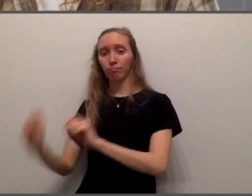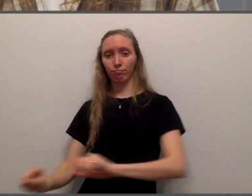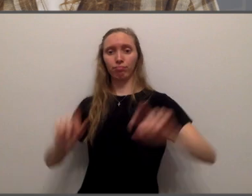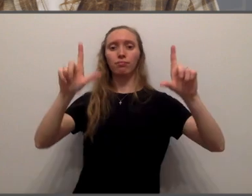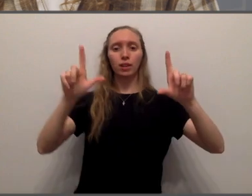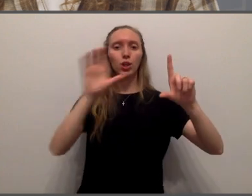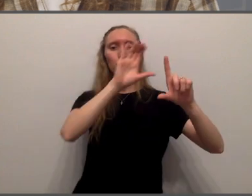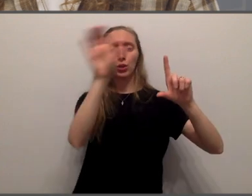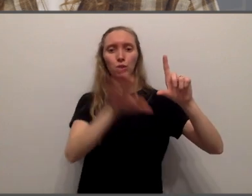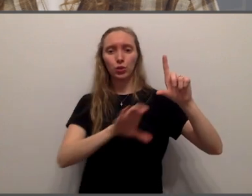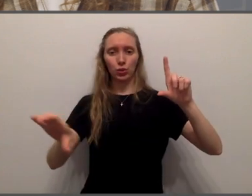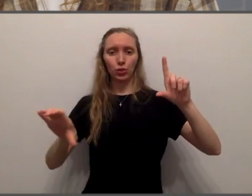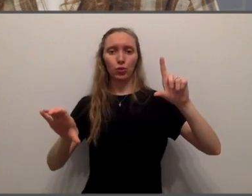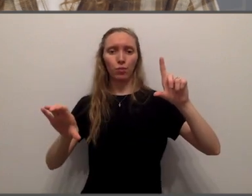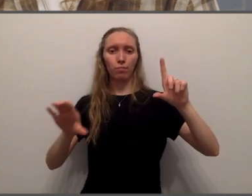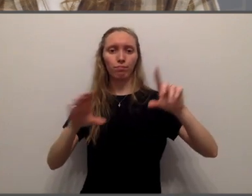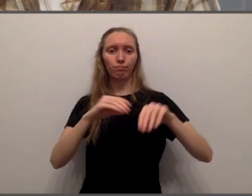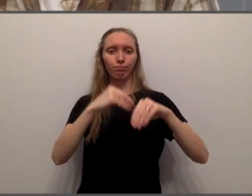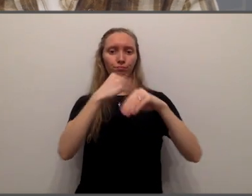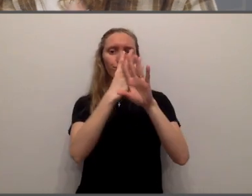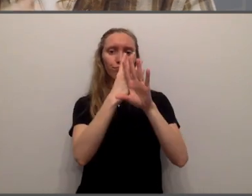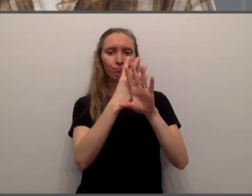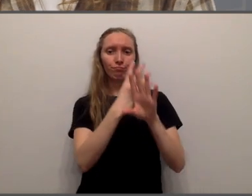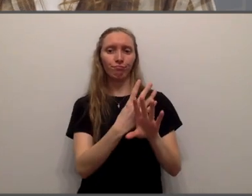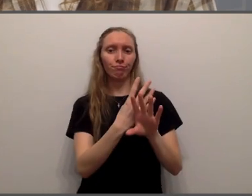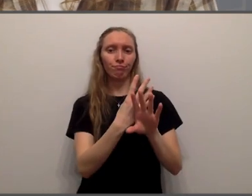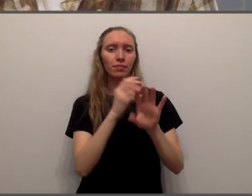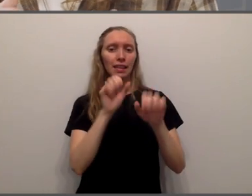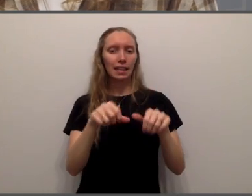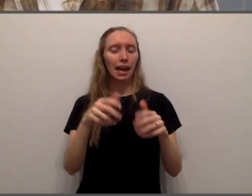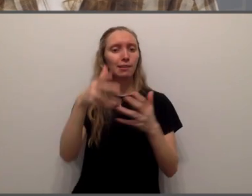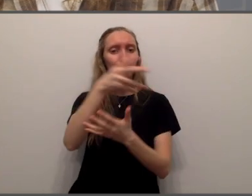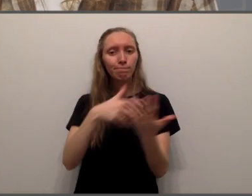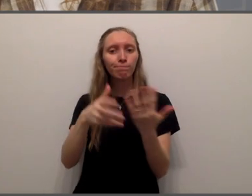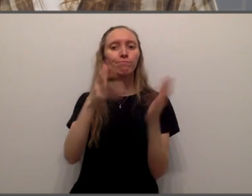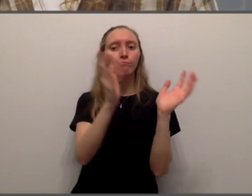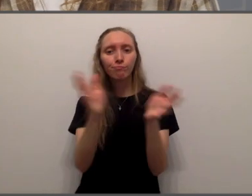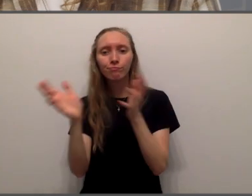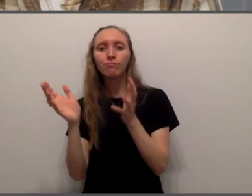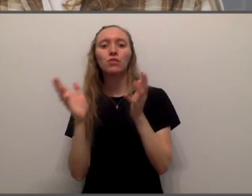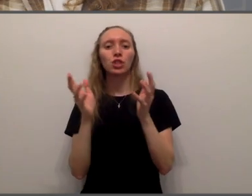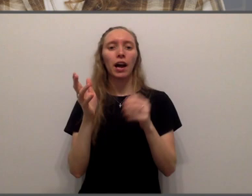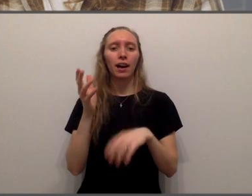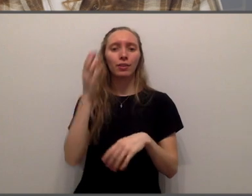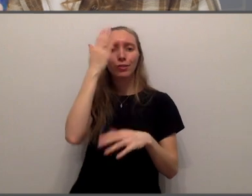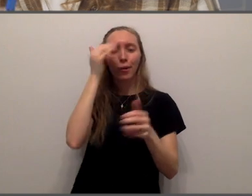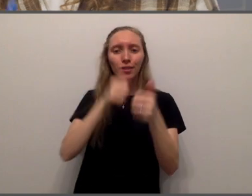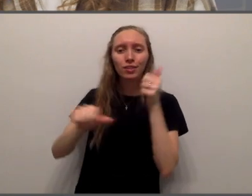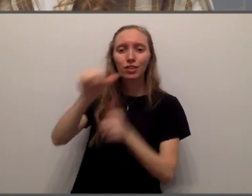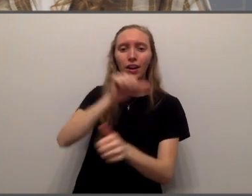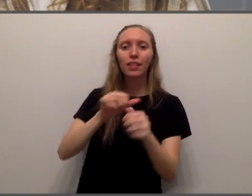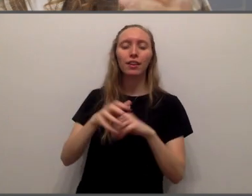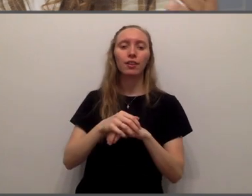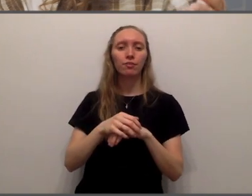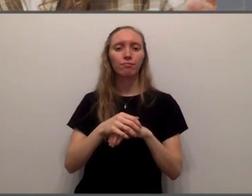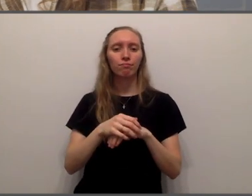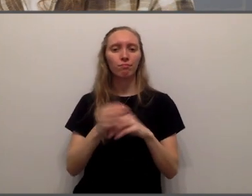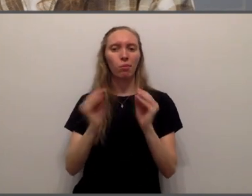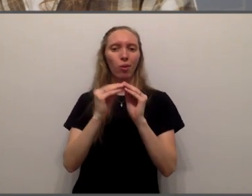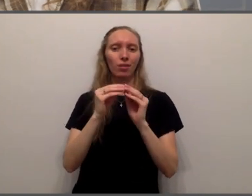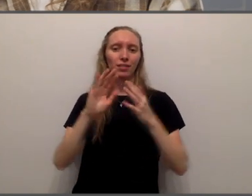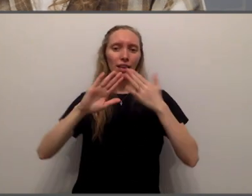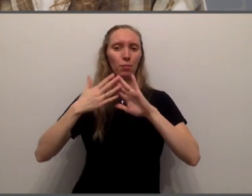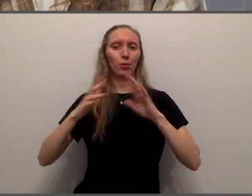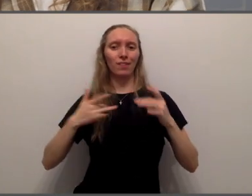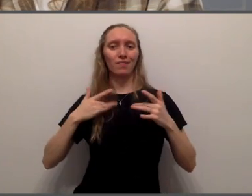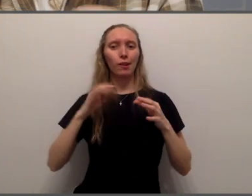end, you'll have a chance just to hang out, to know and be known, and build some community there. If you are watching from a distance